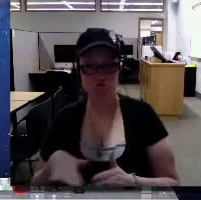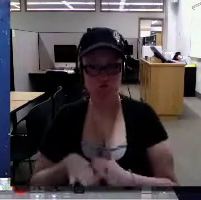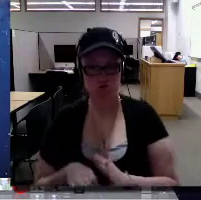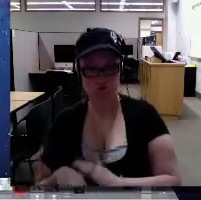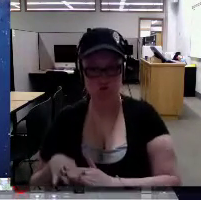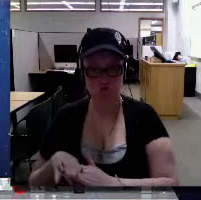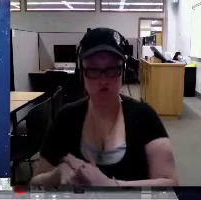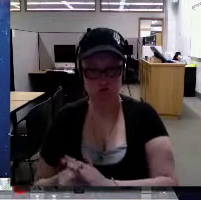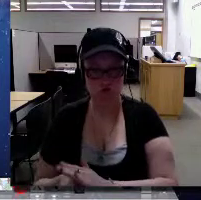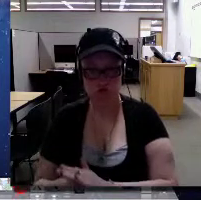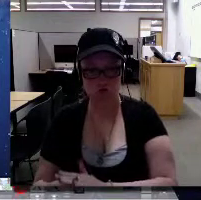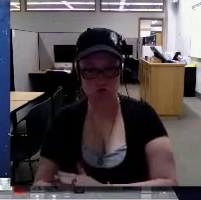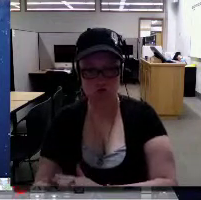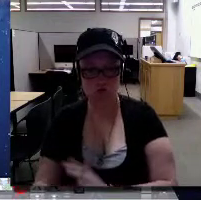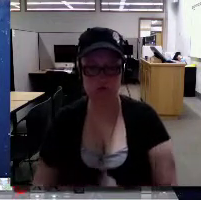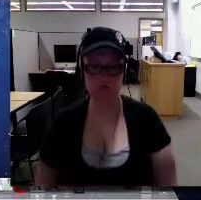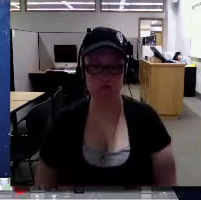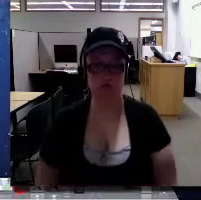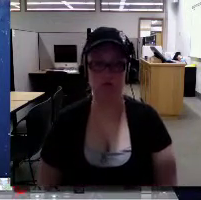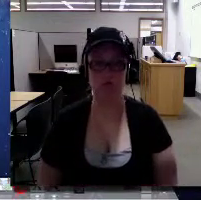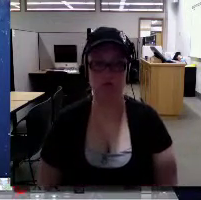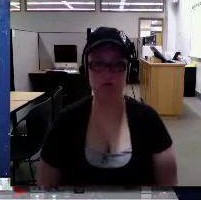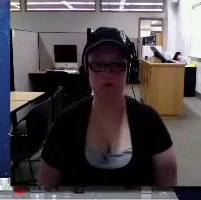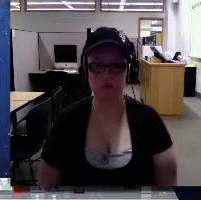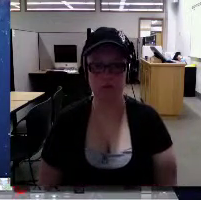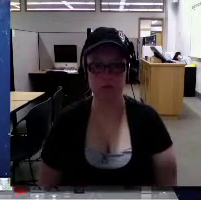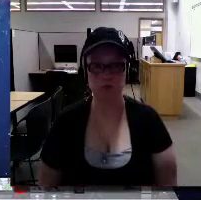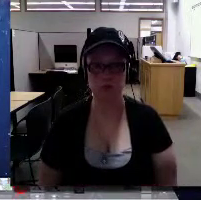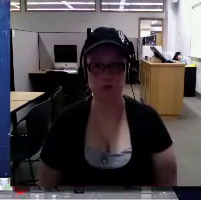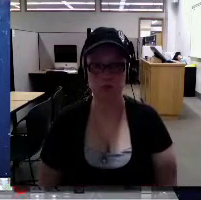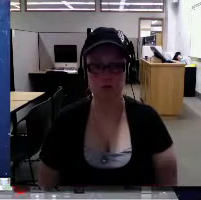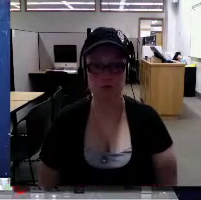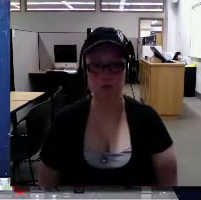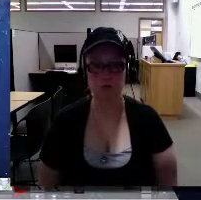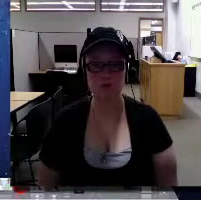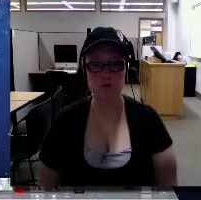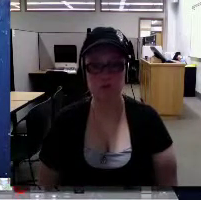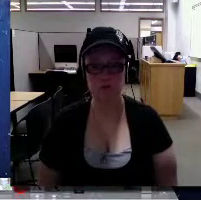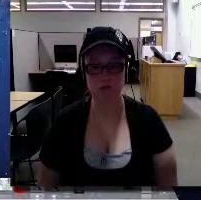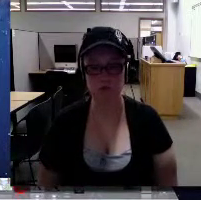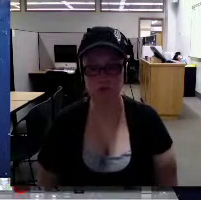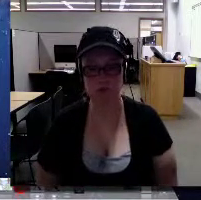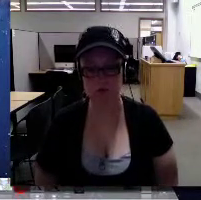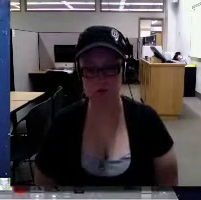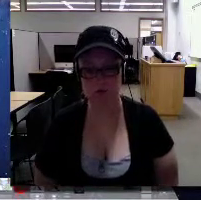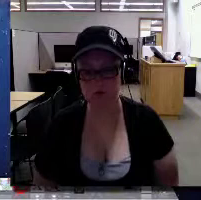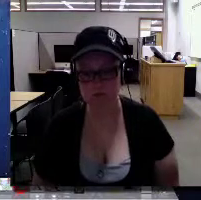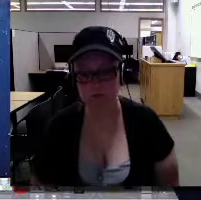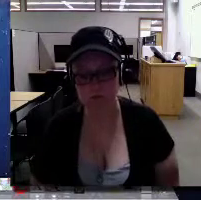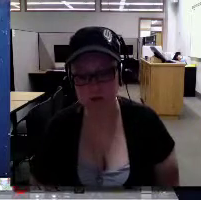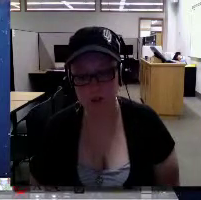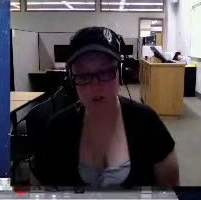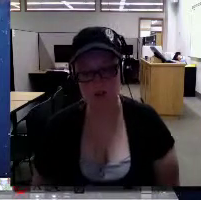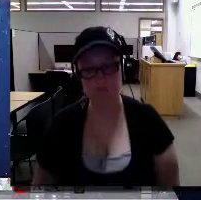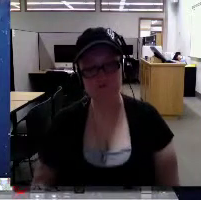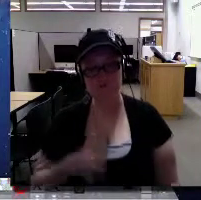And so Grandma hated rattlesnakes, and whenever she would see one, she would kill it.